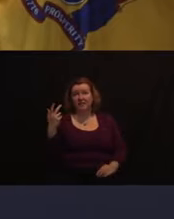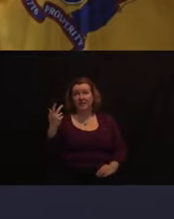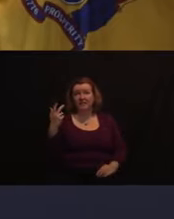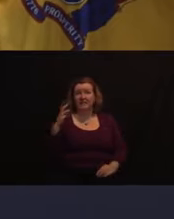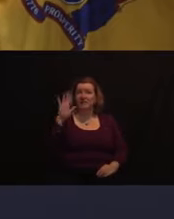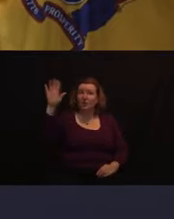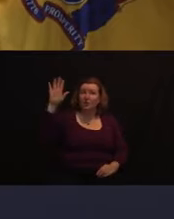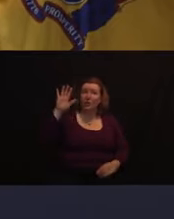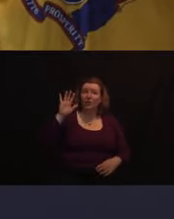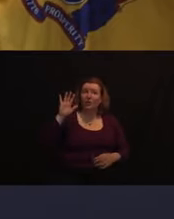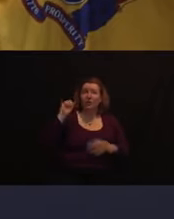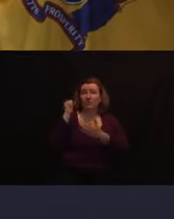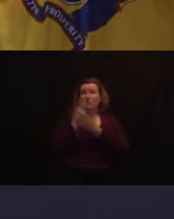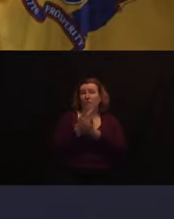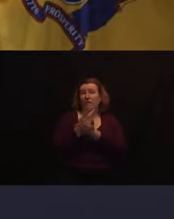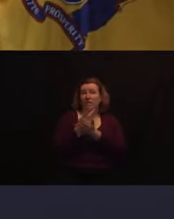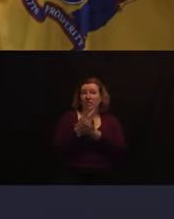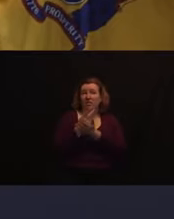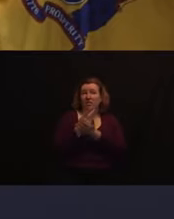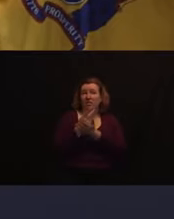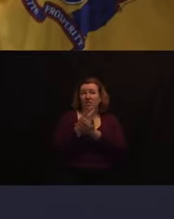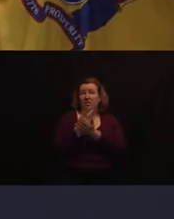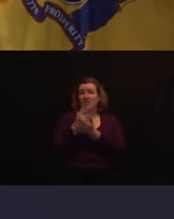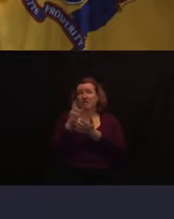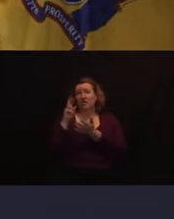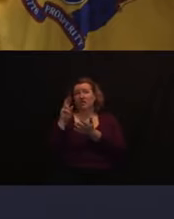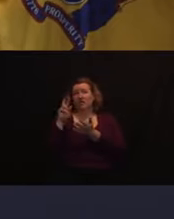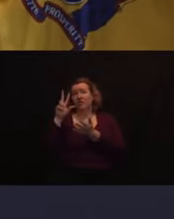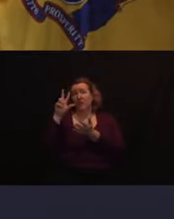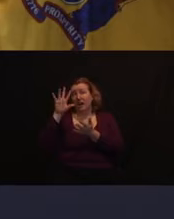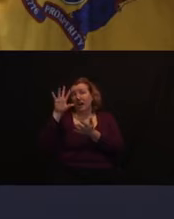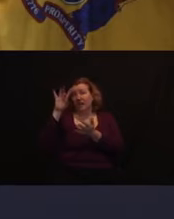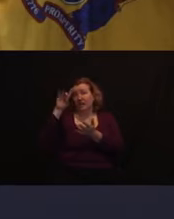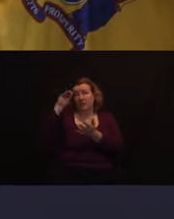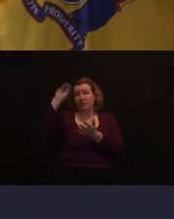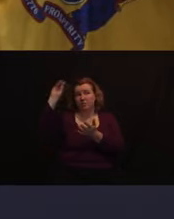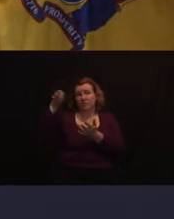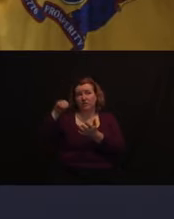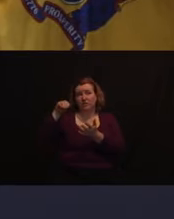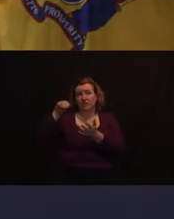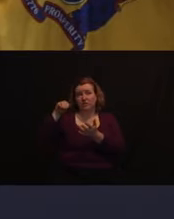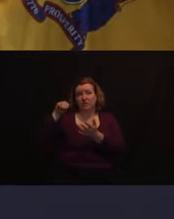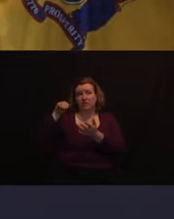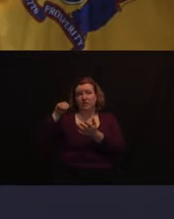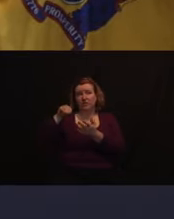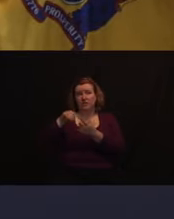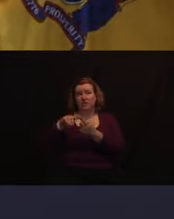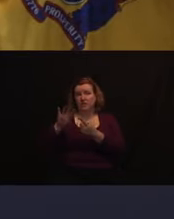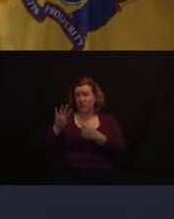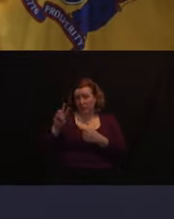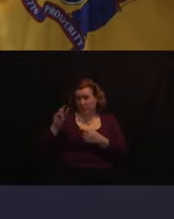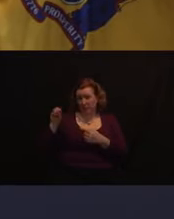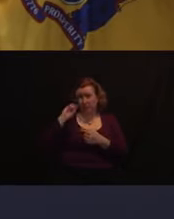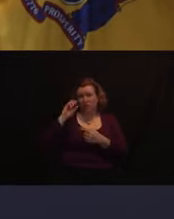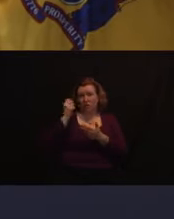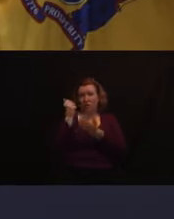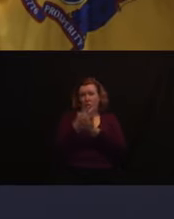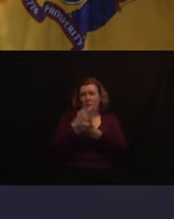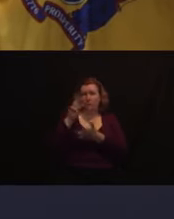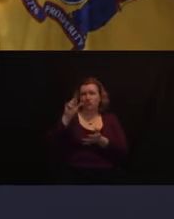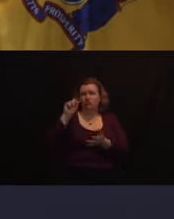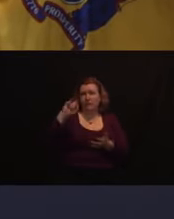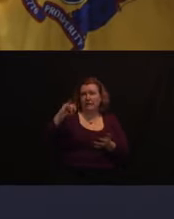at 58% to 36%. Do you think that's an accurate reflection of where you are? And then lastly, I have